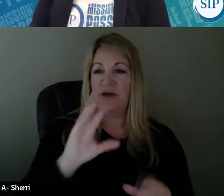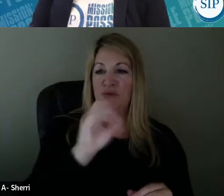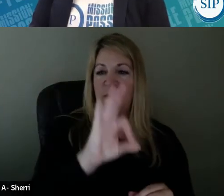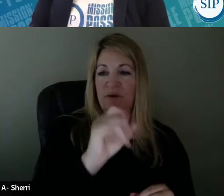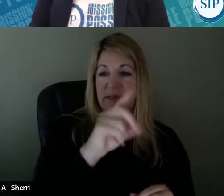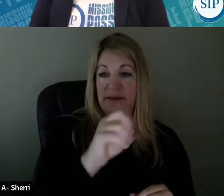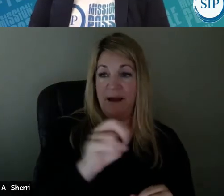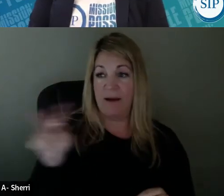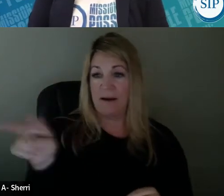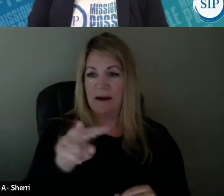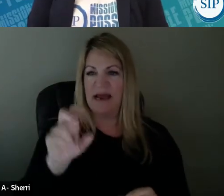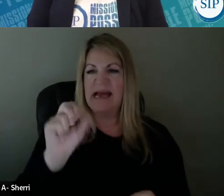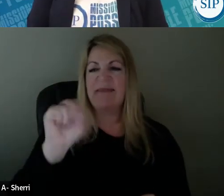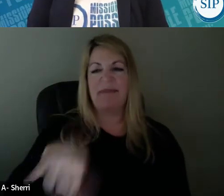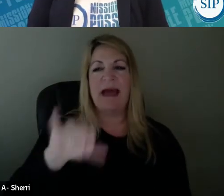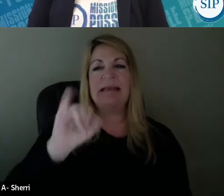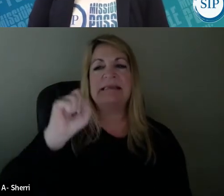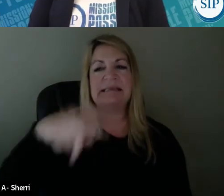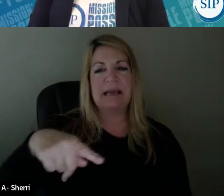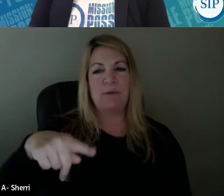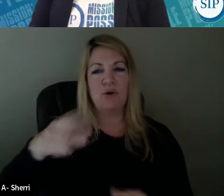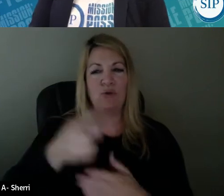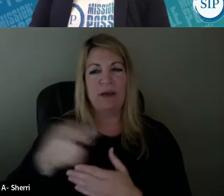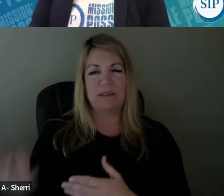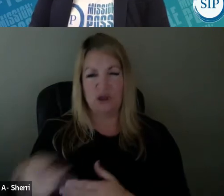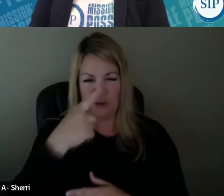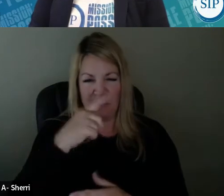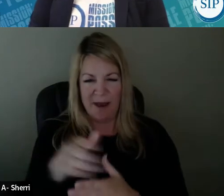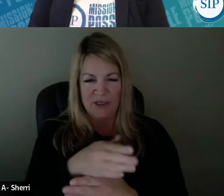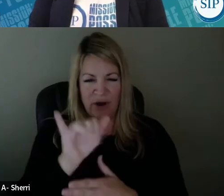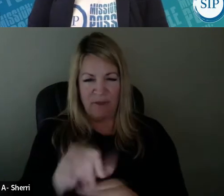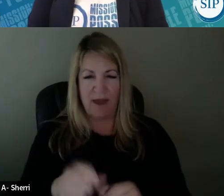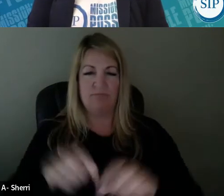actually SIP resources. Would you be able to share that out too?